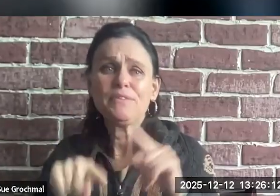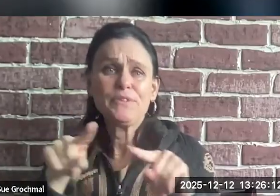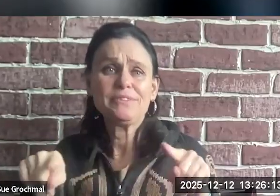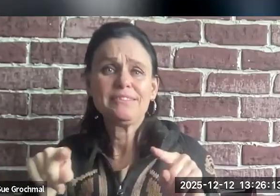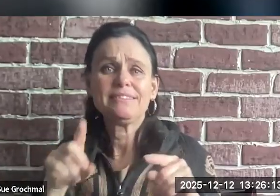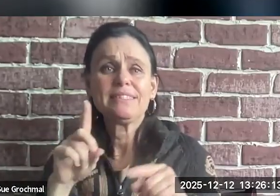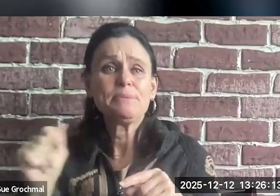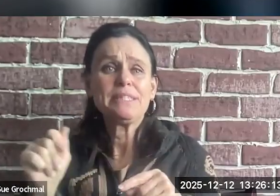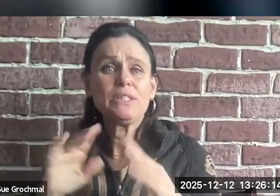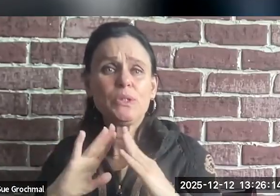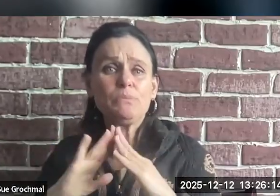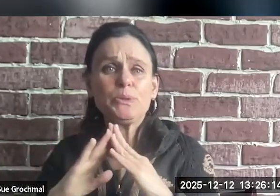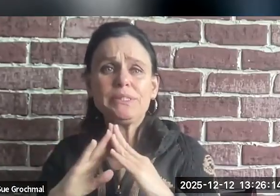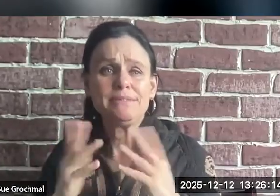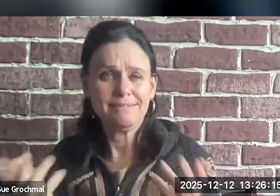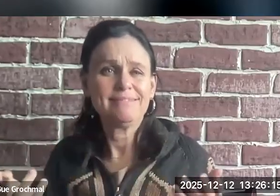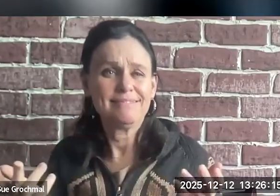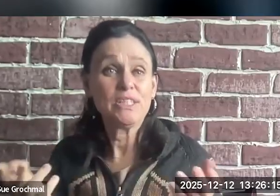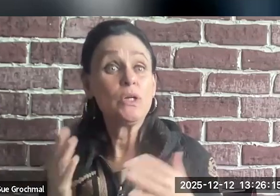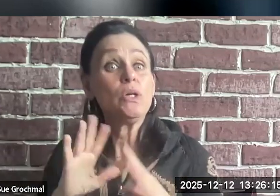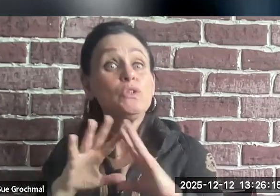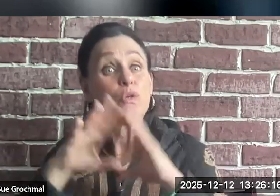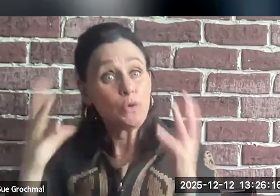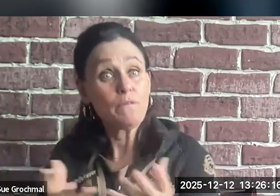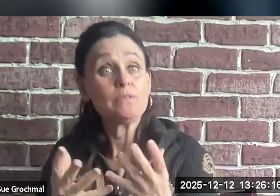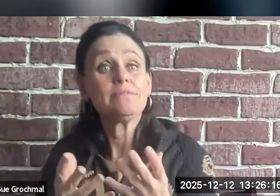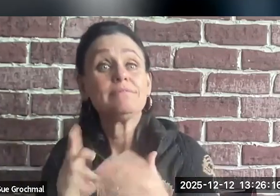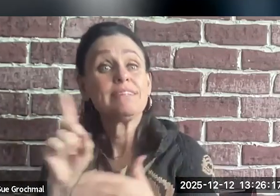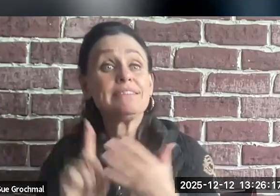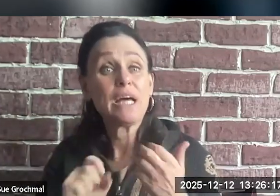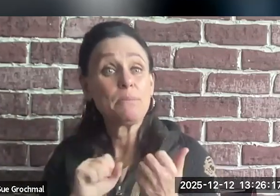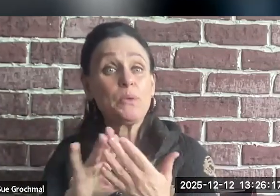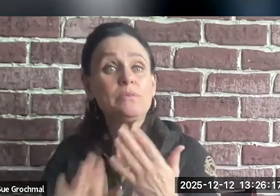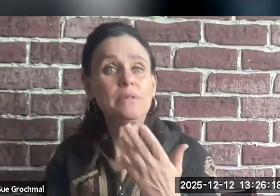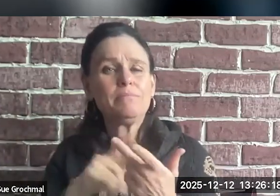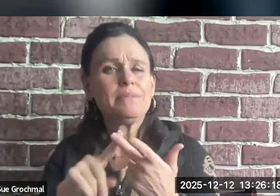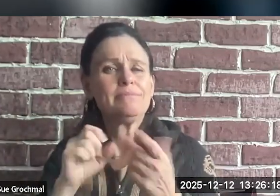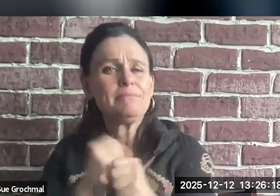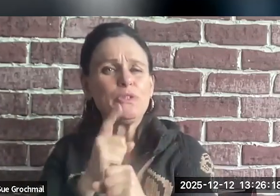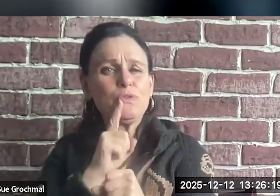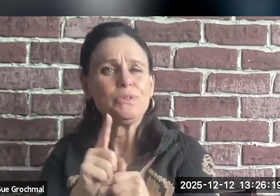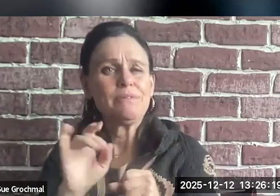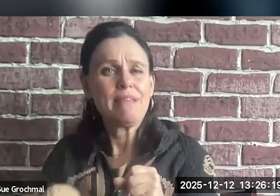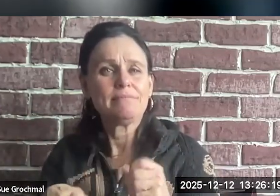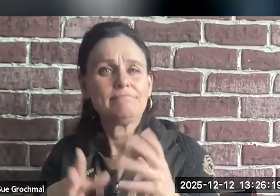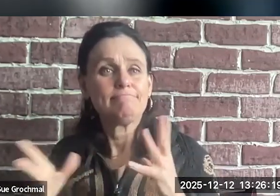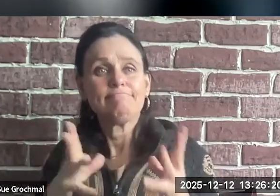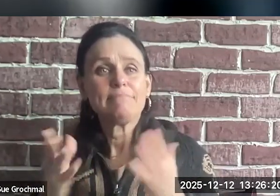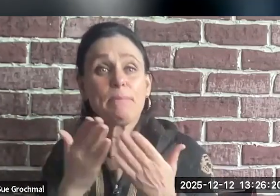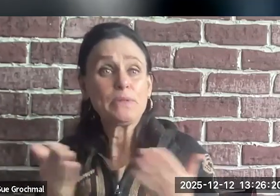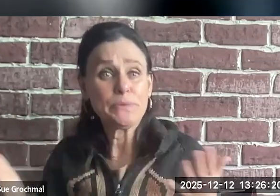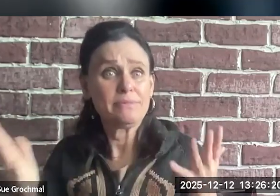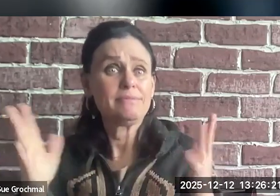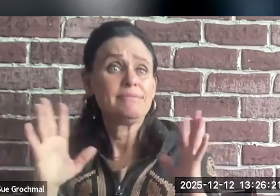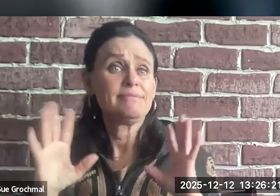disability communities, which is not only a universal design approach, but ensuring that materials